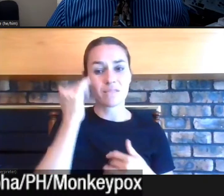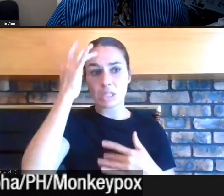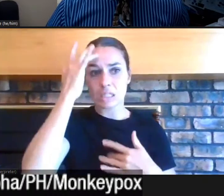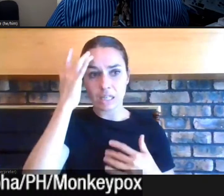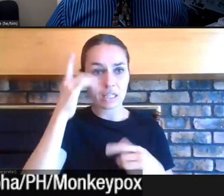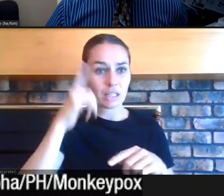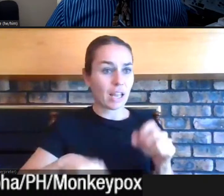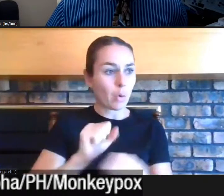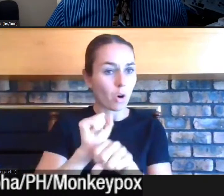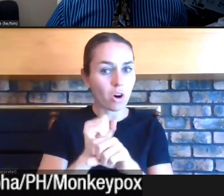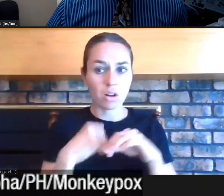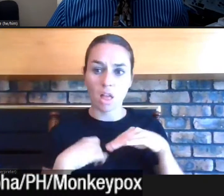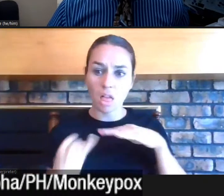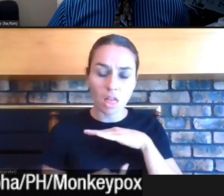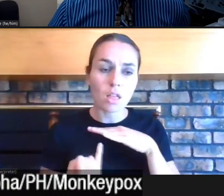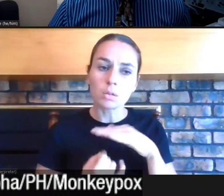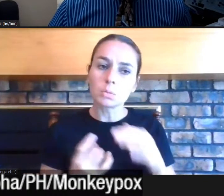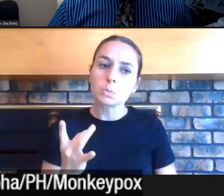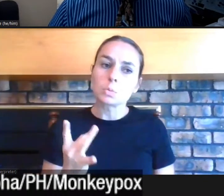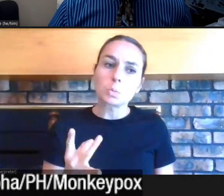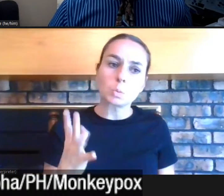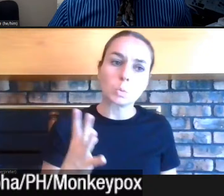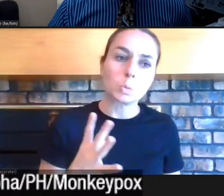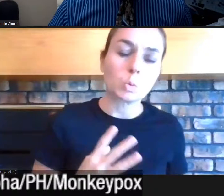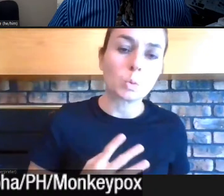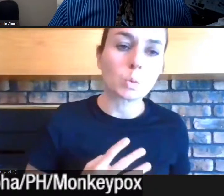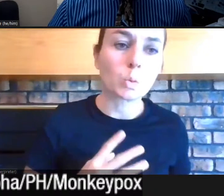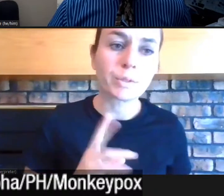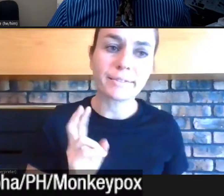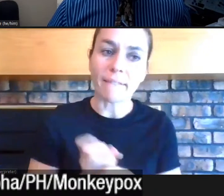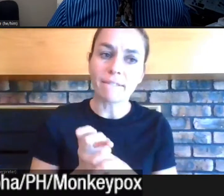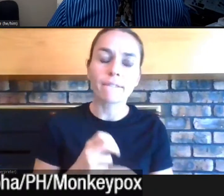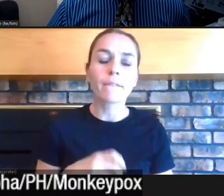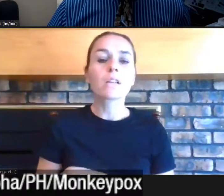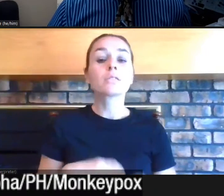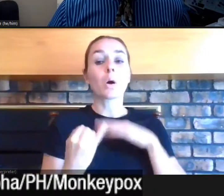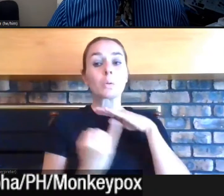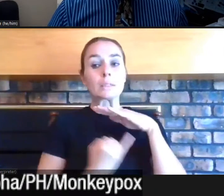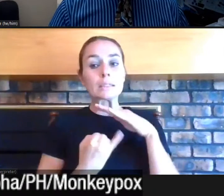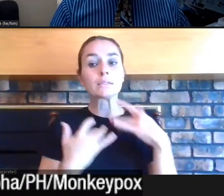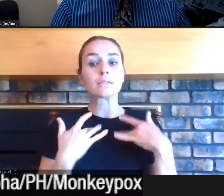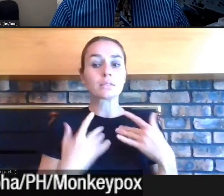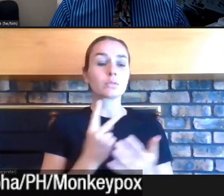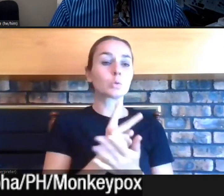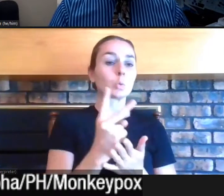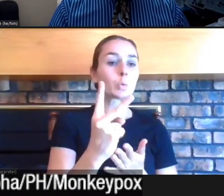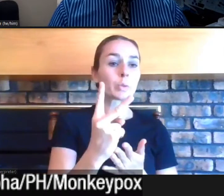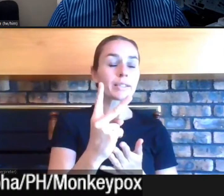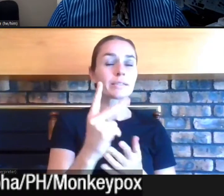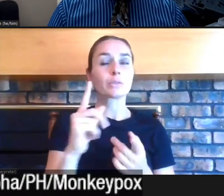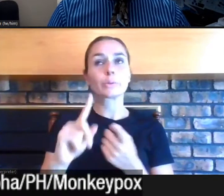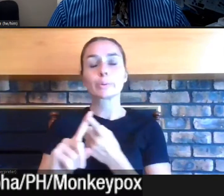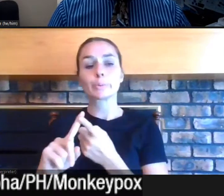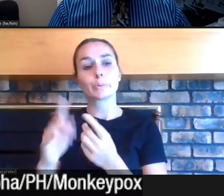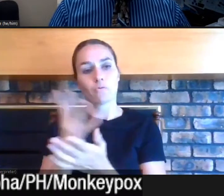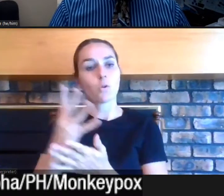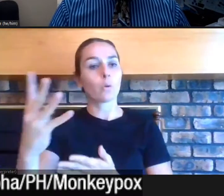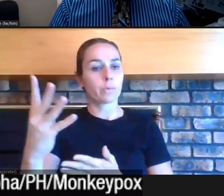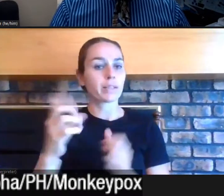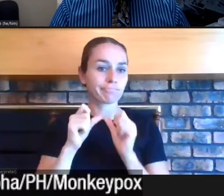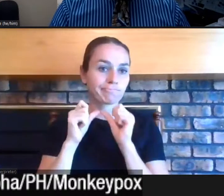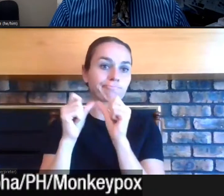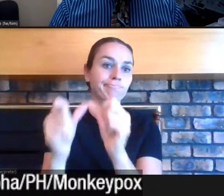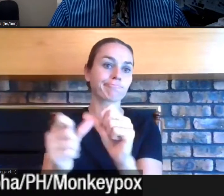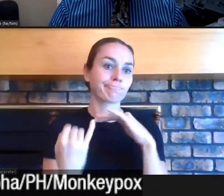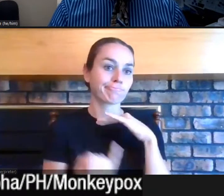very isolating as well. So yes, the isolation period, typically 2 to 14 or 2 weeks to 4 weeks until all those